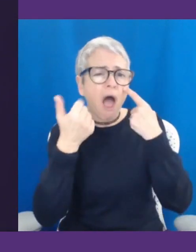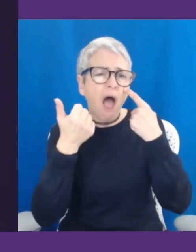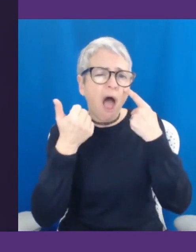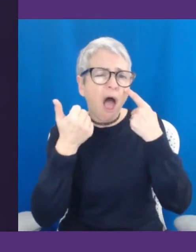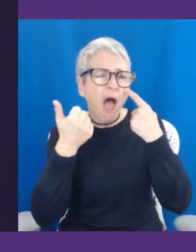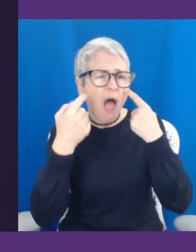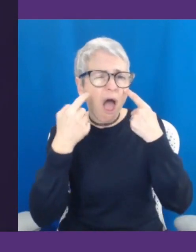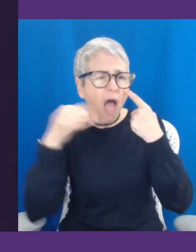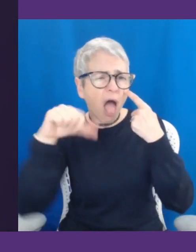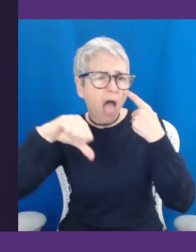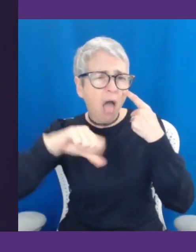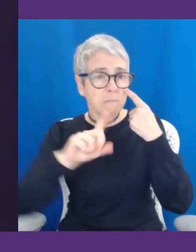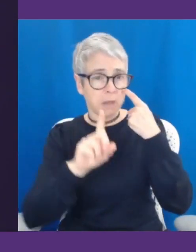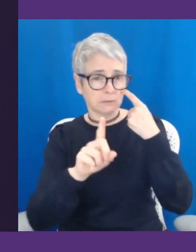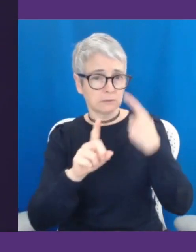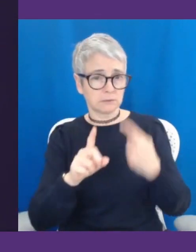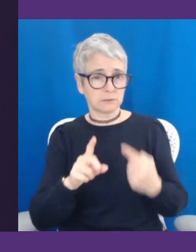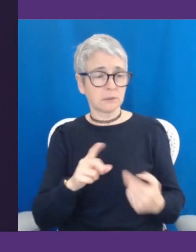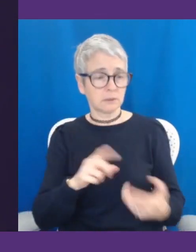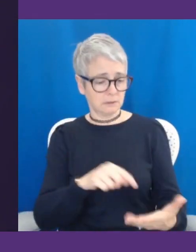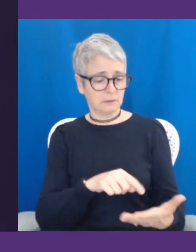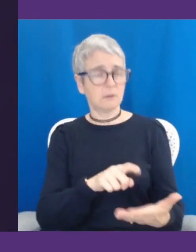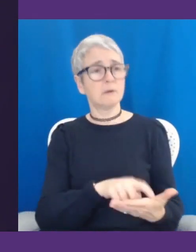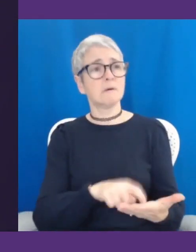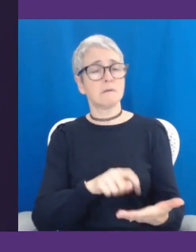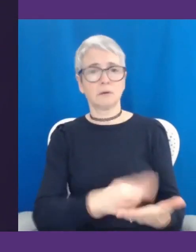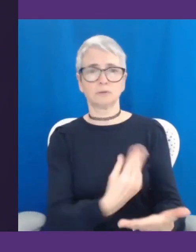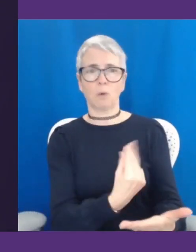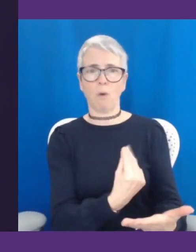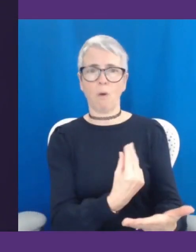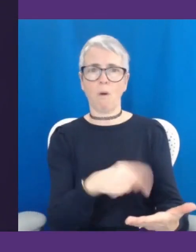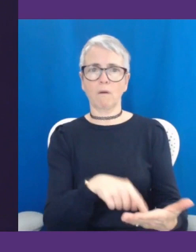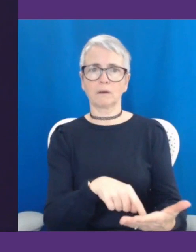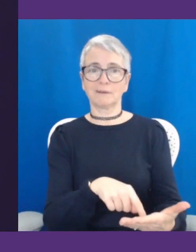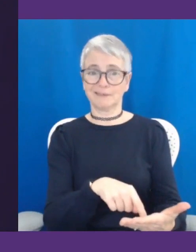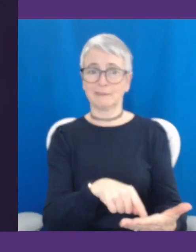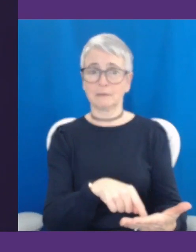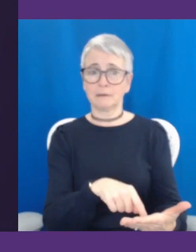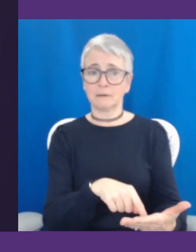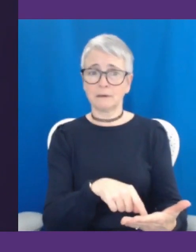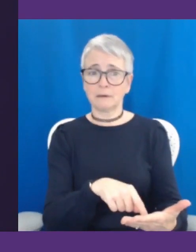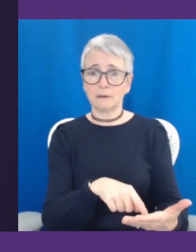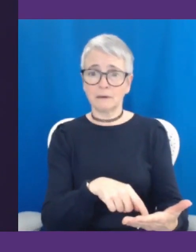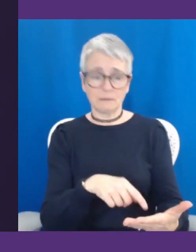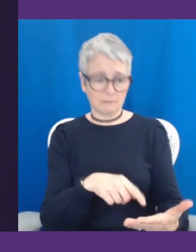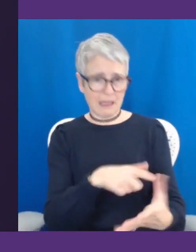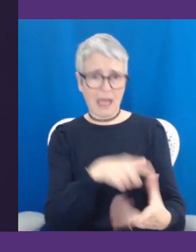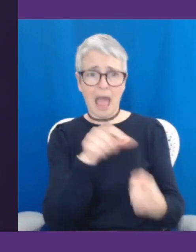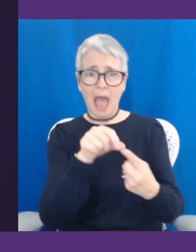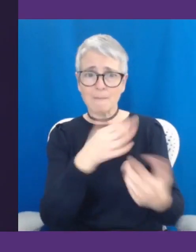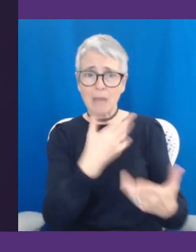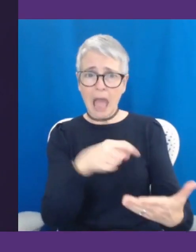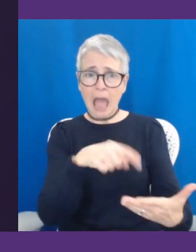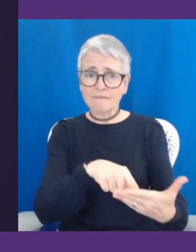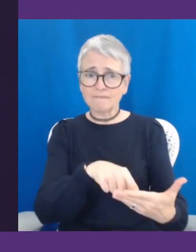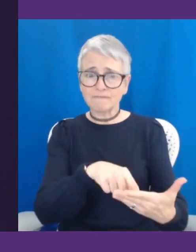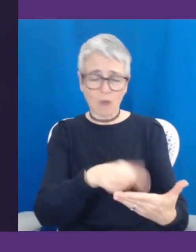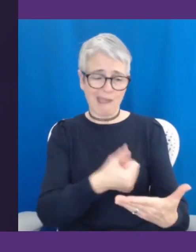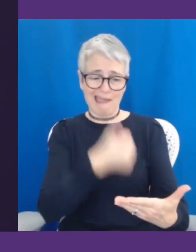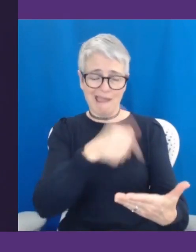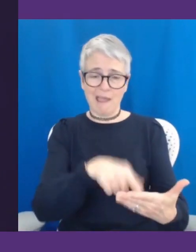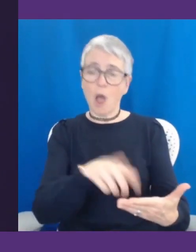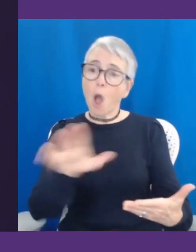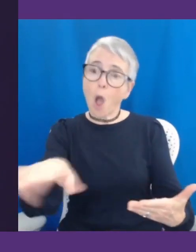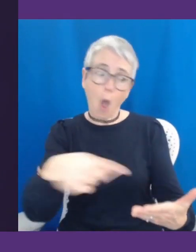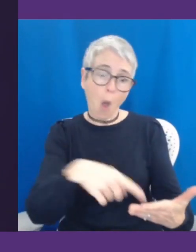screen, it talks. And look, I can use this app. It works really well. Oh, but look, this